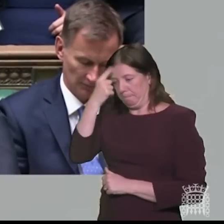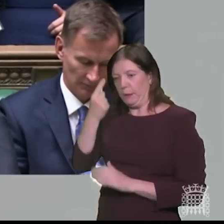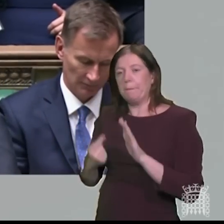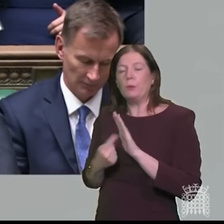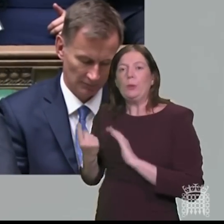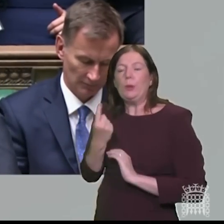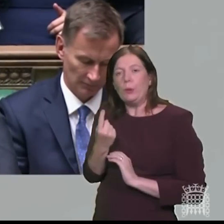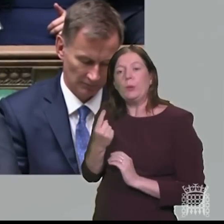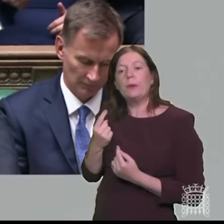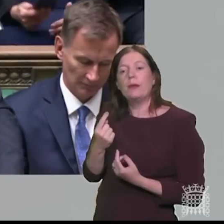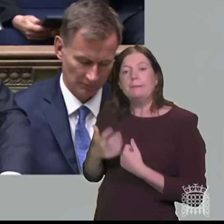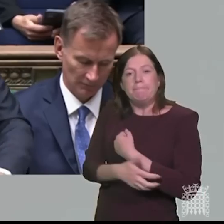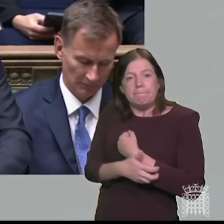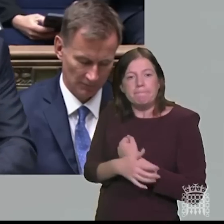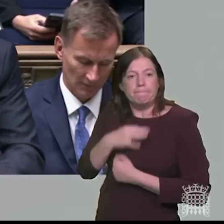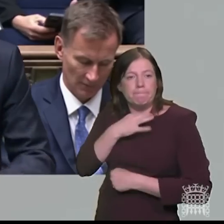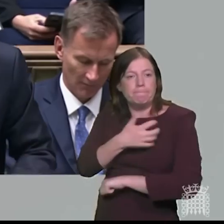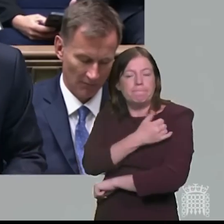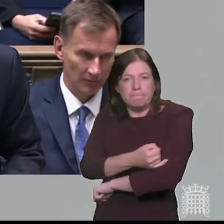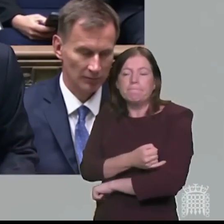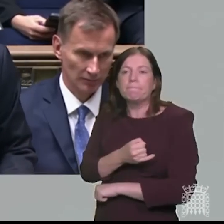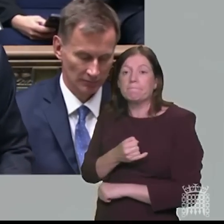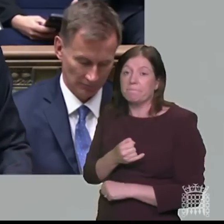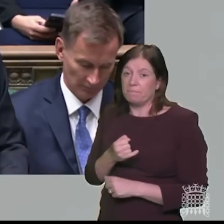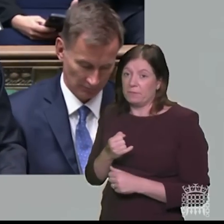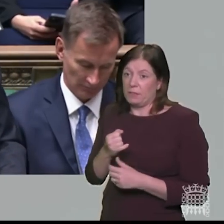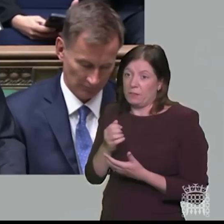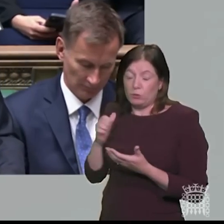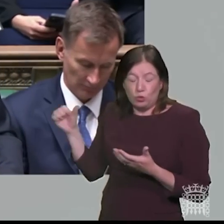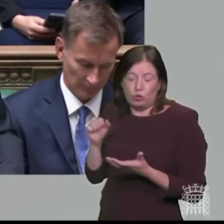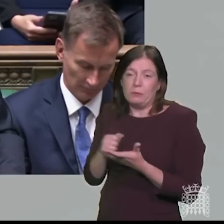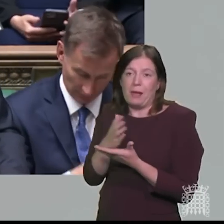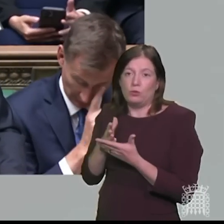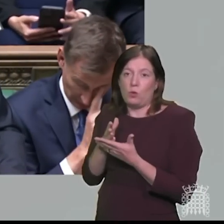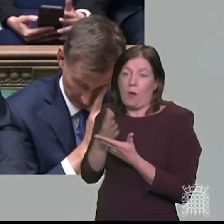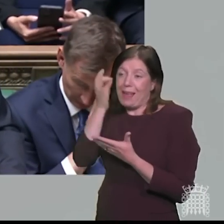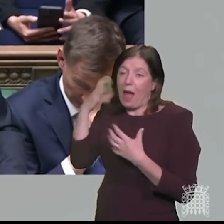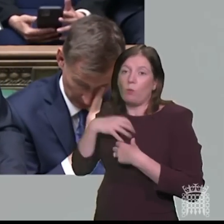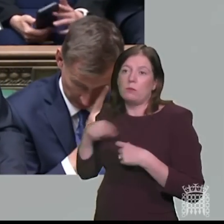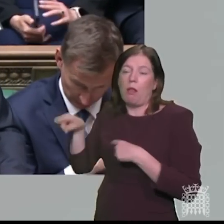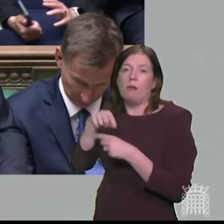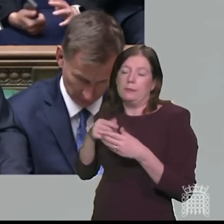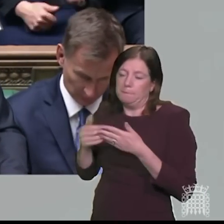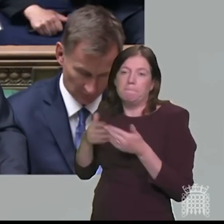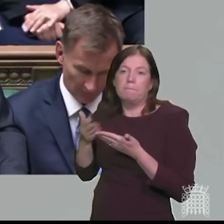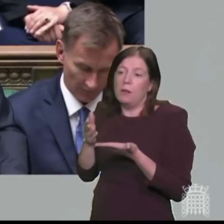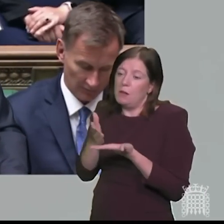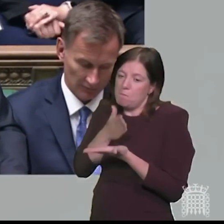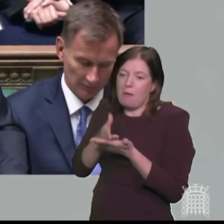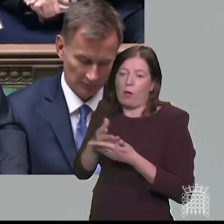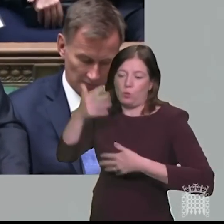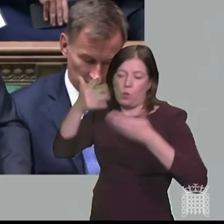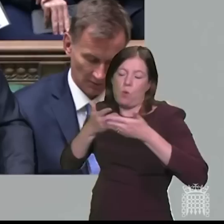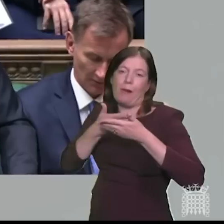public purse. I agree with him that local councillors should be working together with the commissioners to put the council's finances in